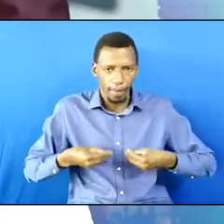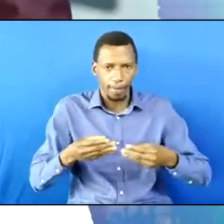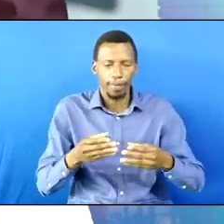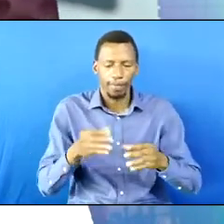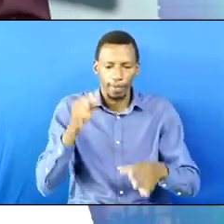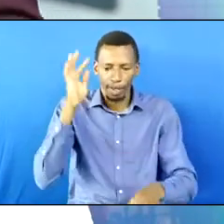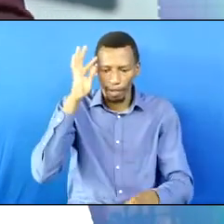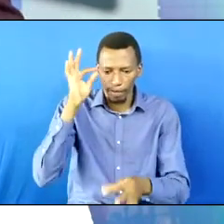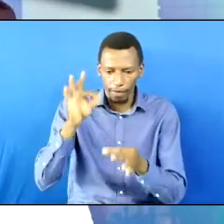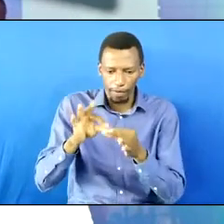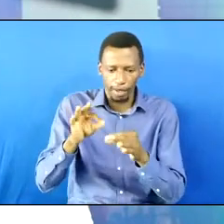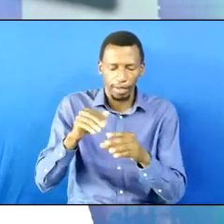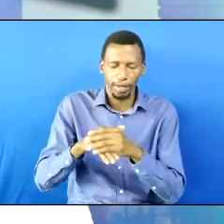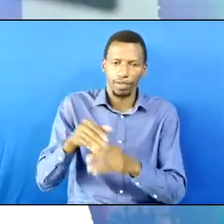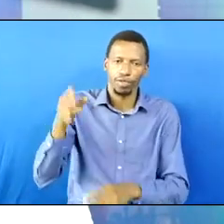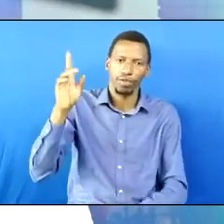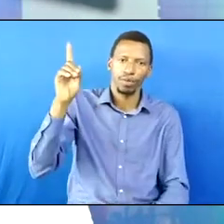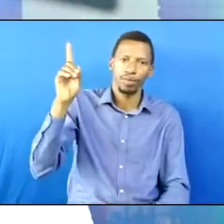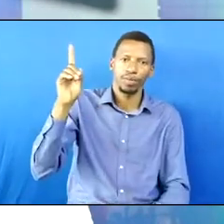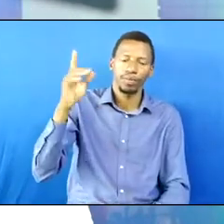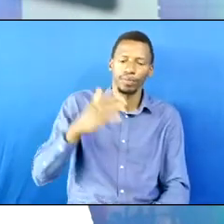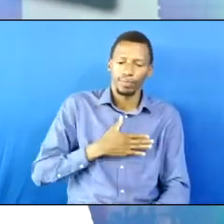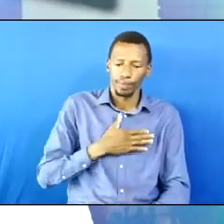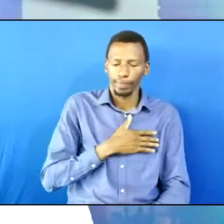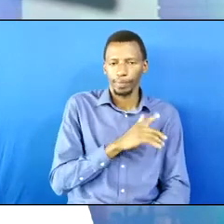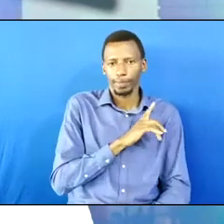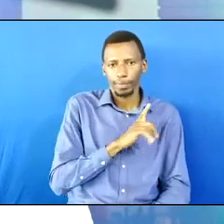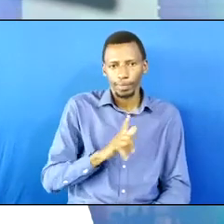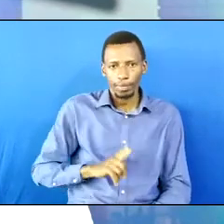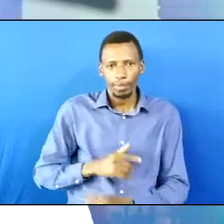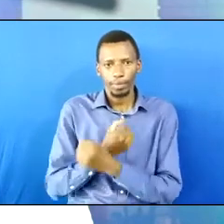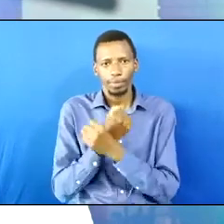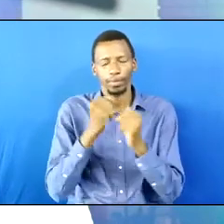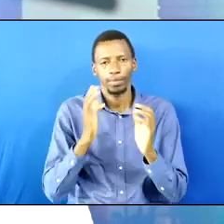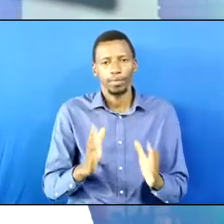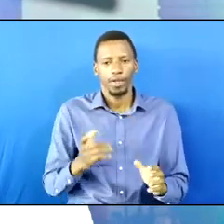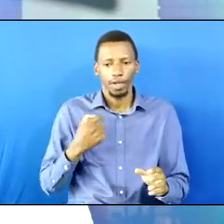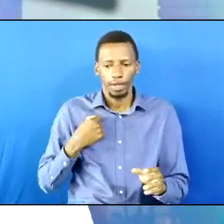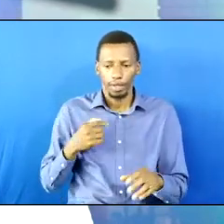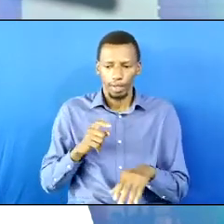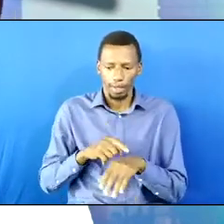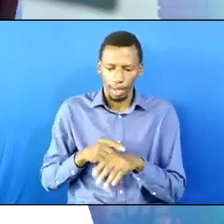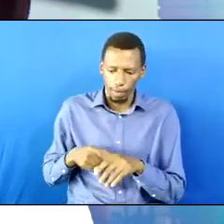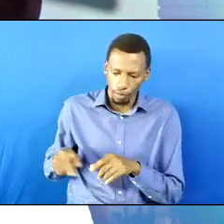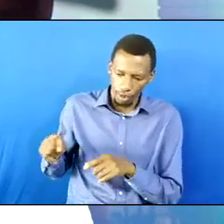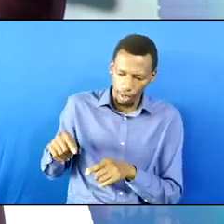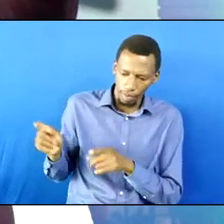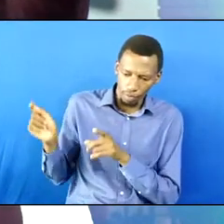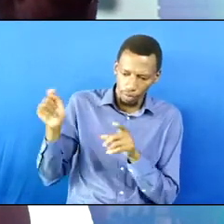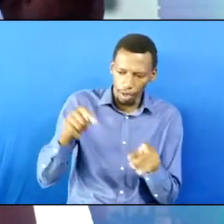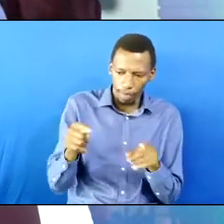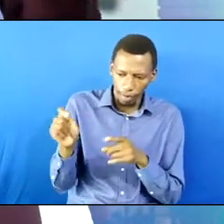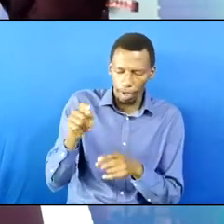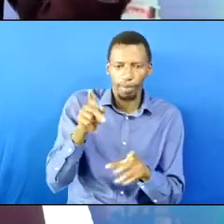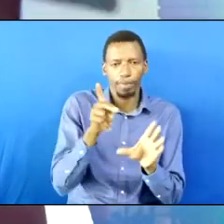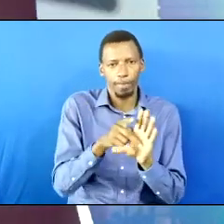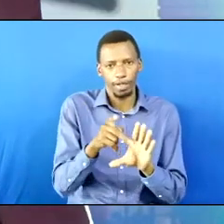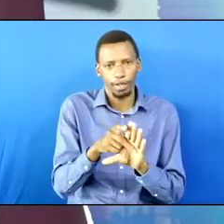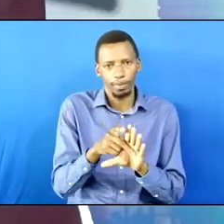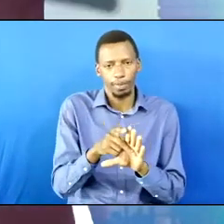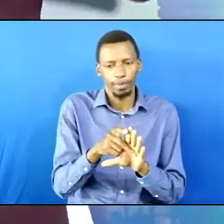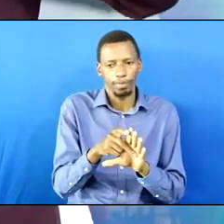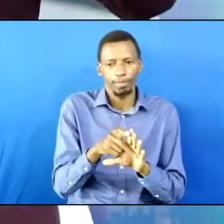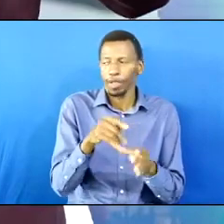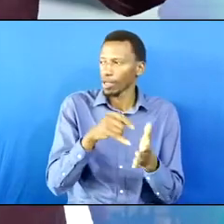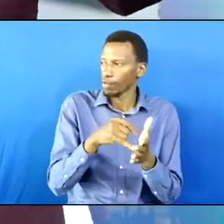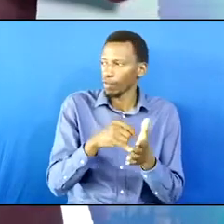in him, our Lord and our Savior. When we come to participate, it is an expression that we believe in